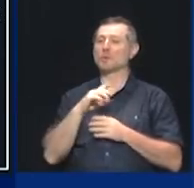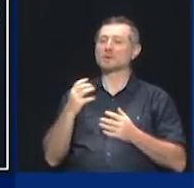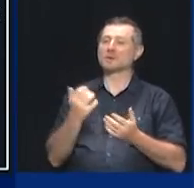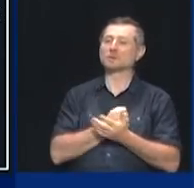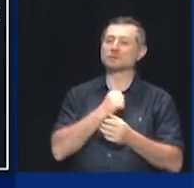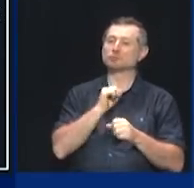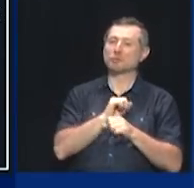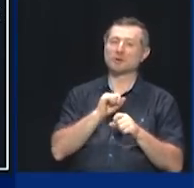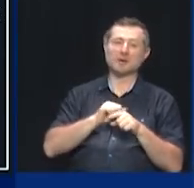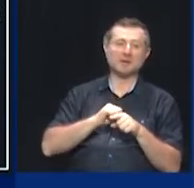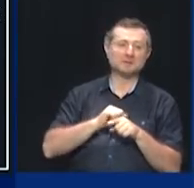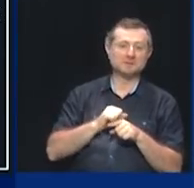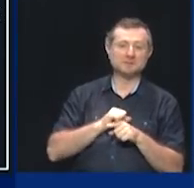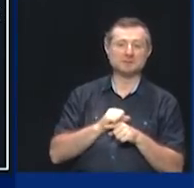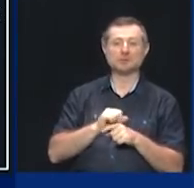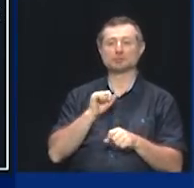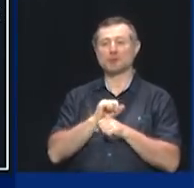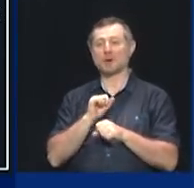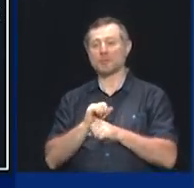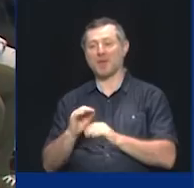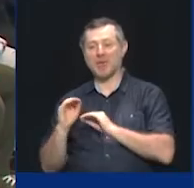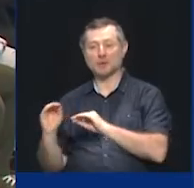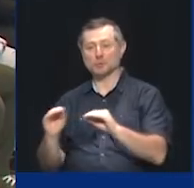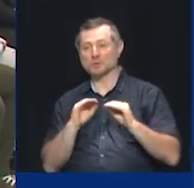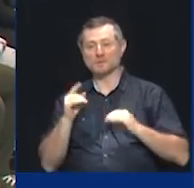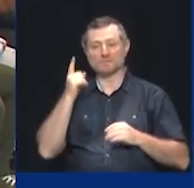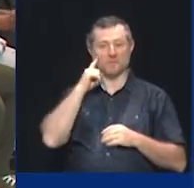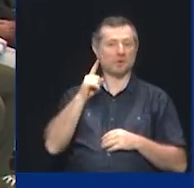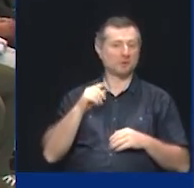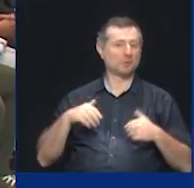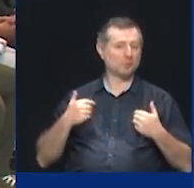so they see a future.